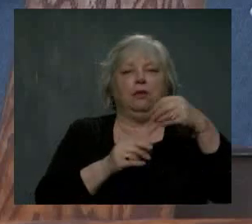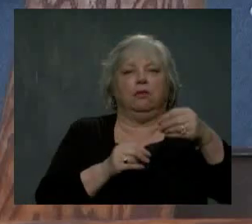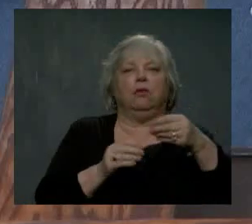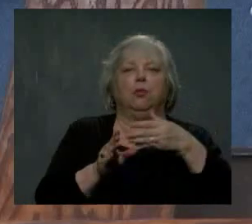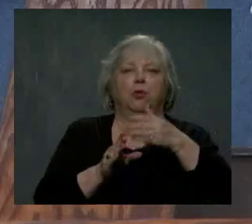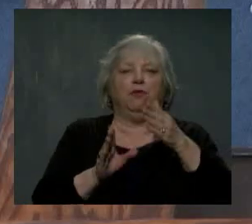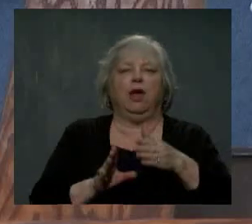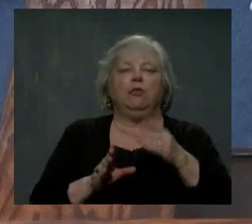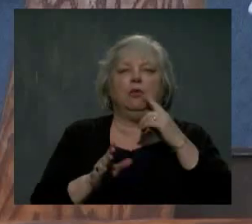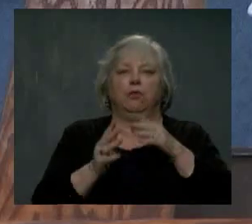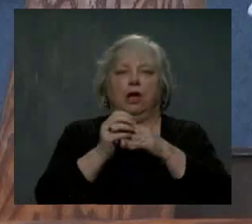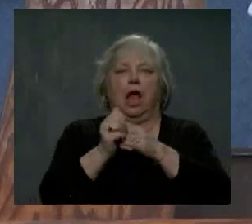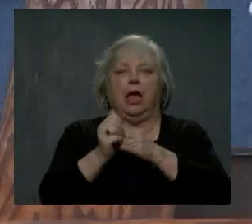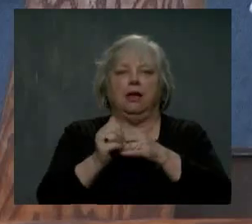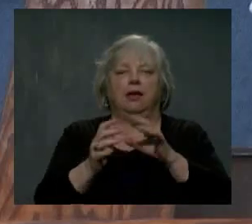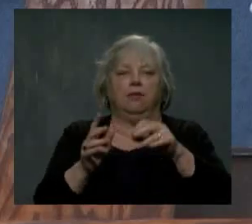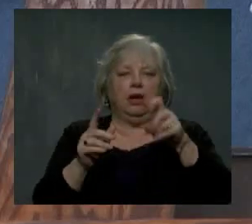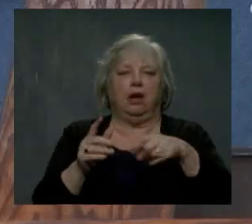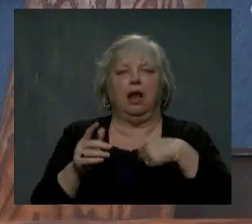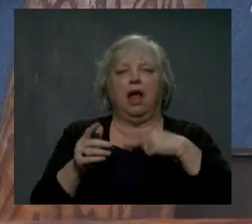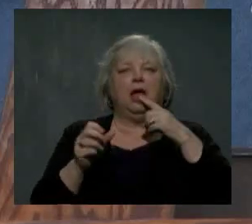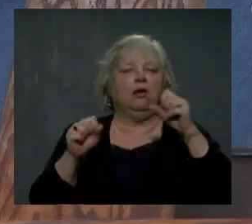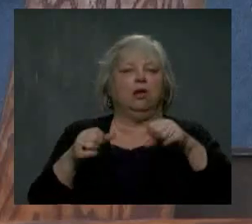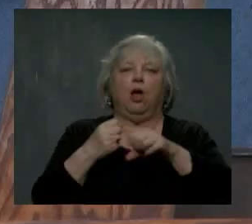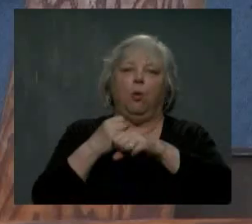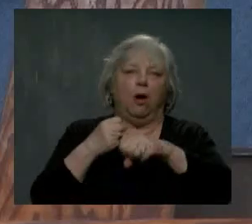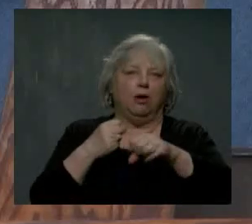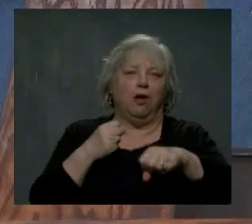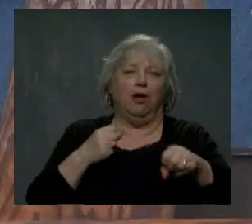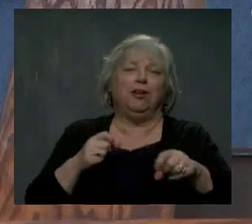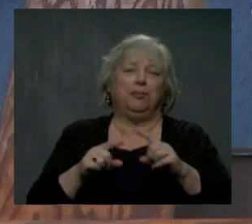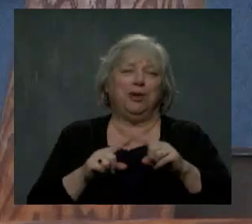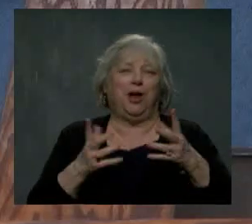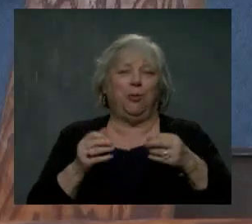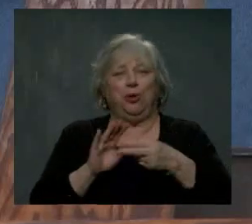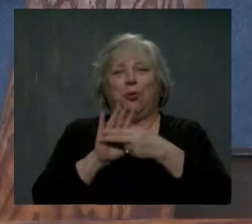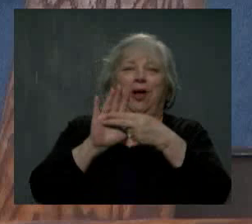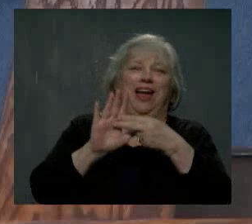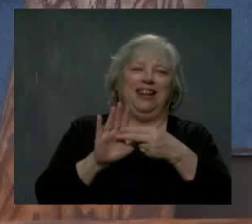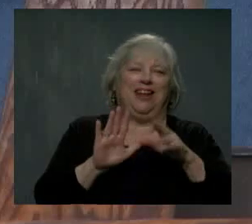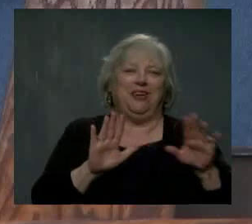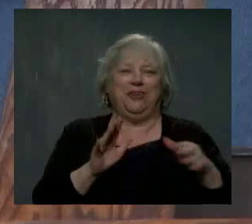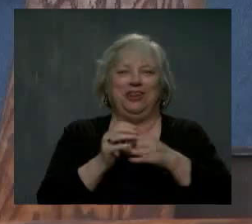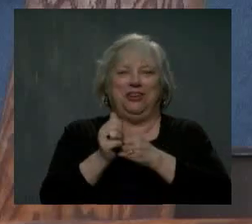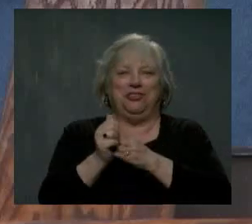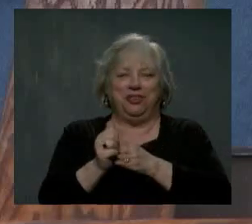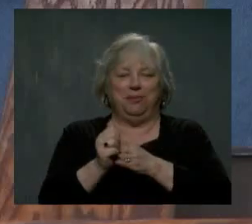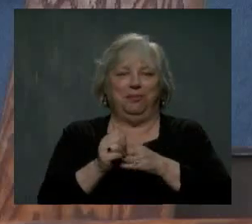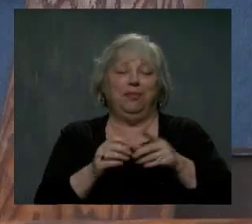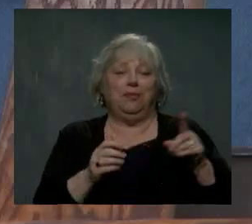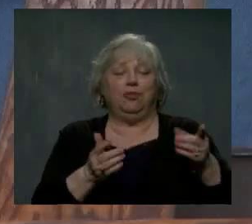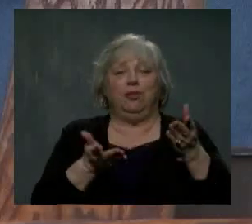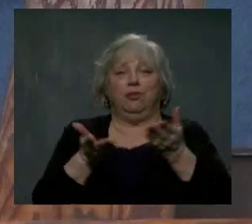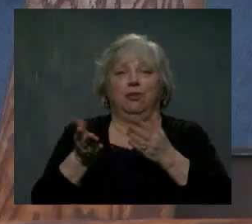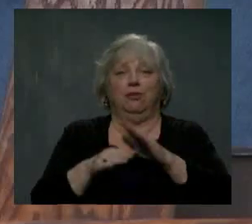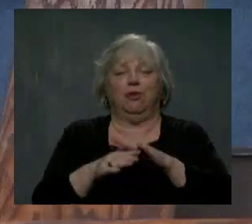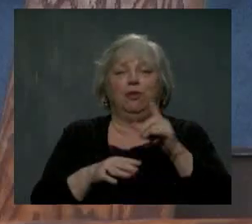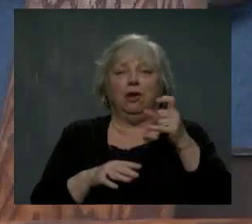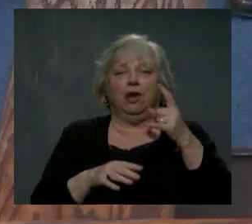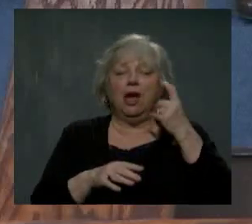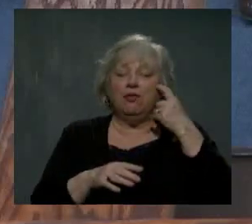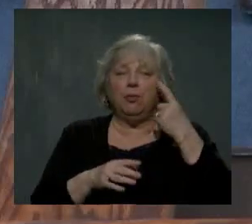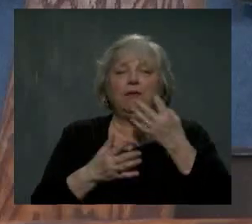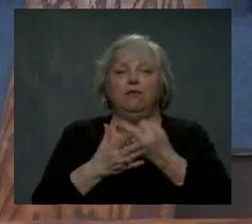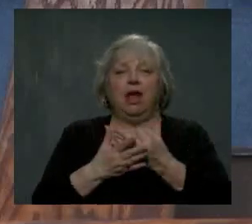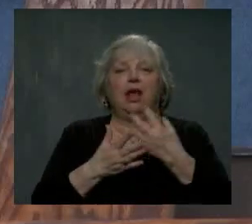as needed. I could go on and on about Ember, but I do want to highlight her leadership. Ember serves on the Government